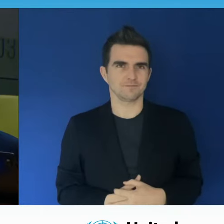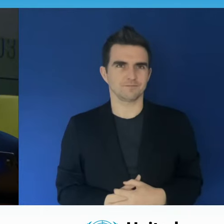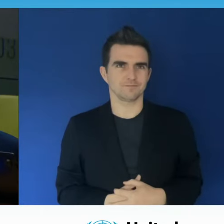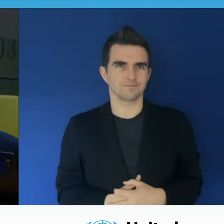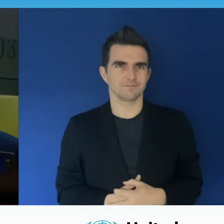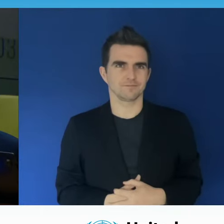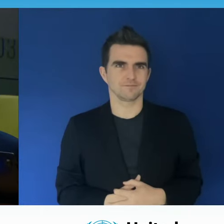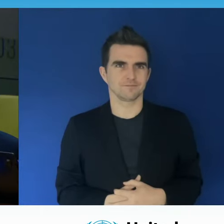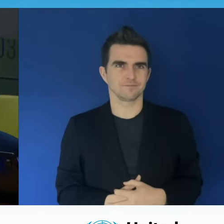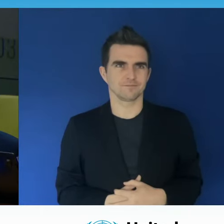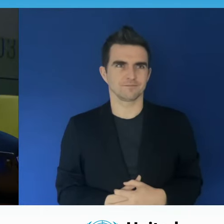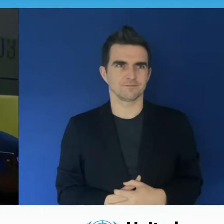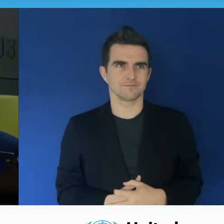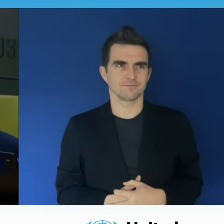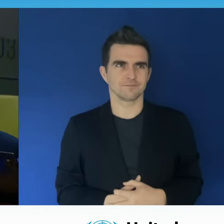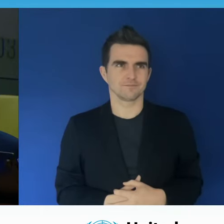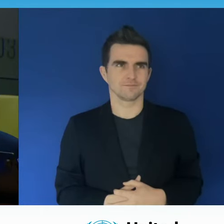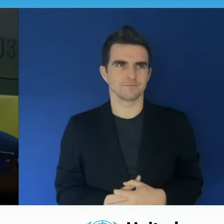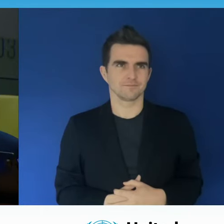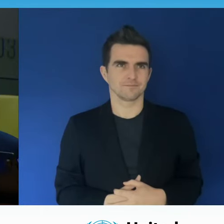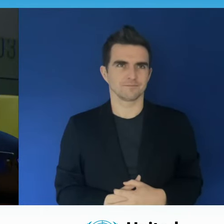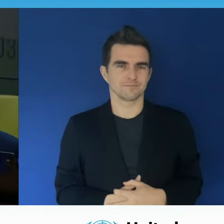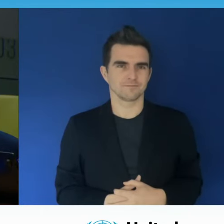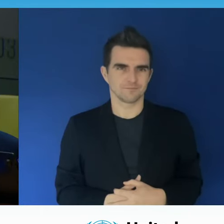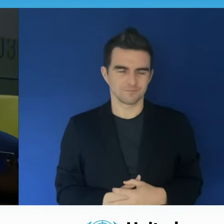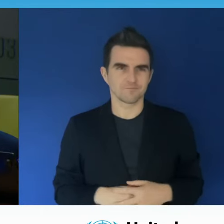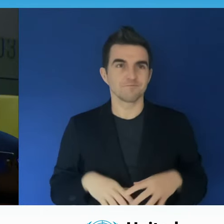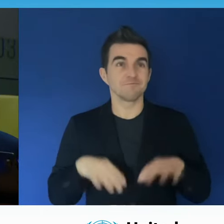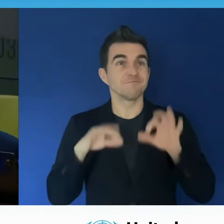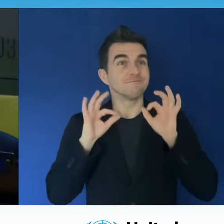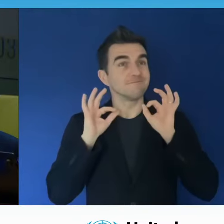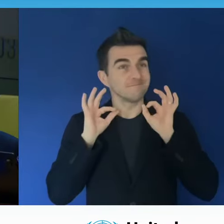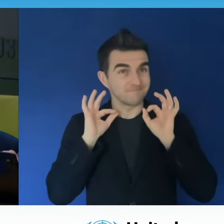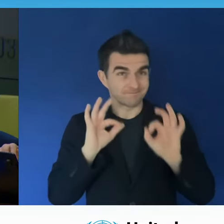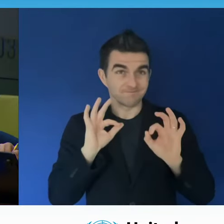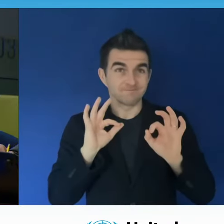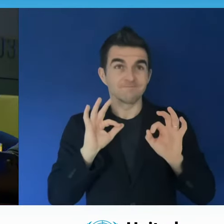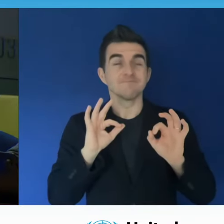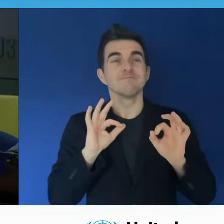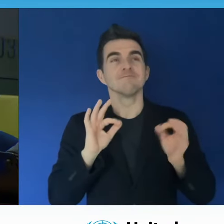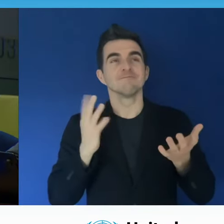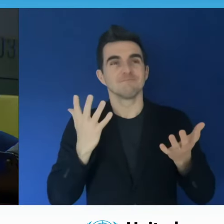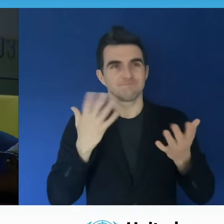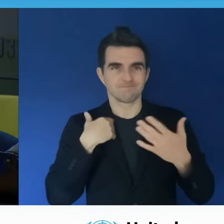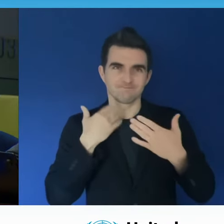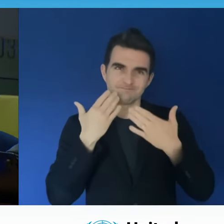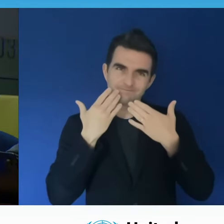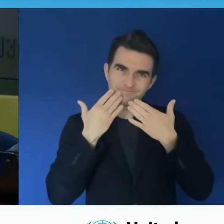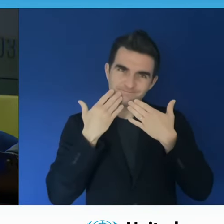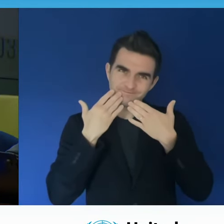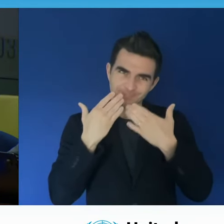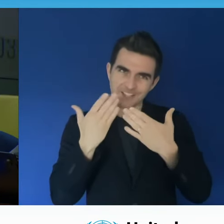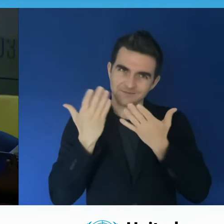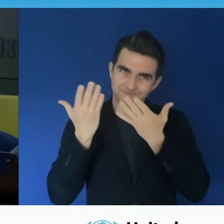I warmly thank the Secretary General for joining us this morning. And for his statement.